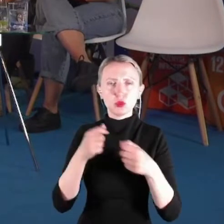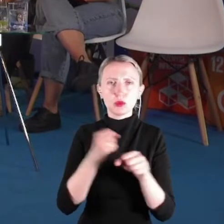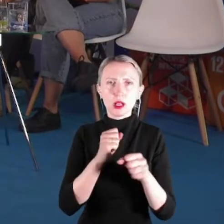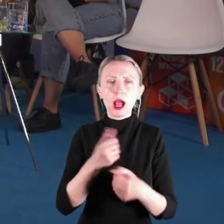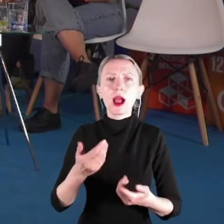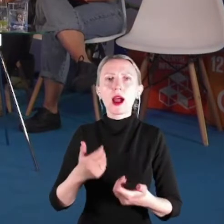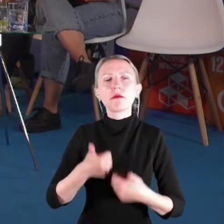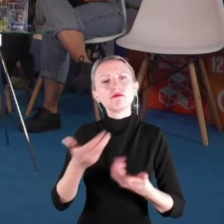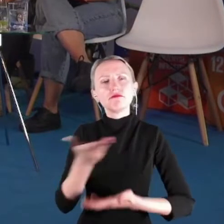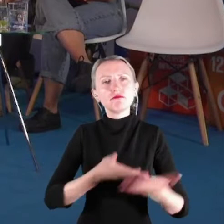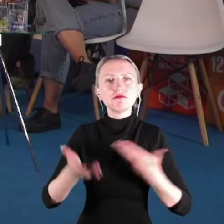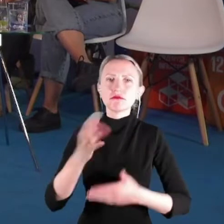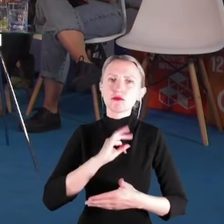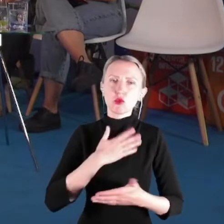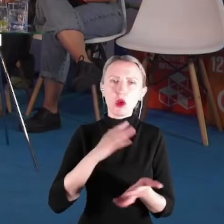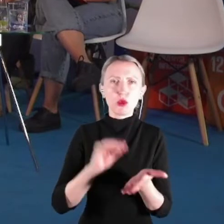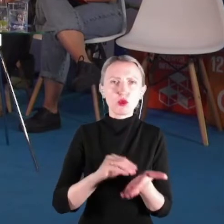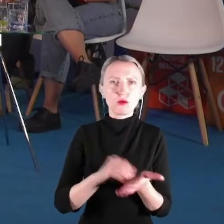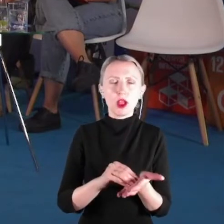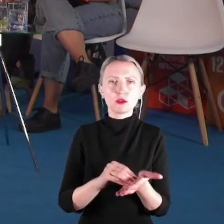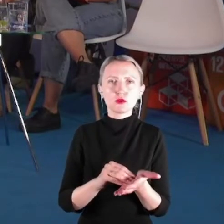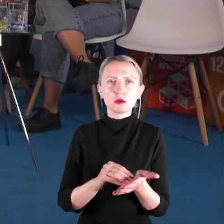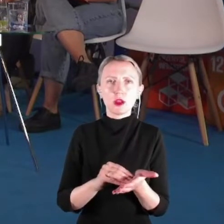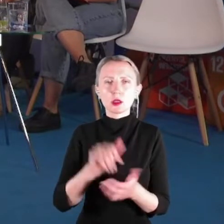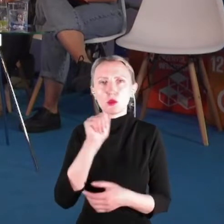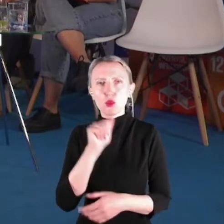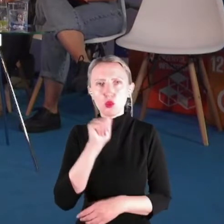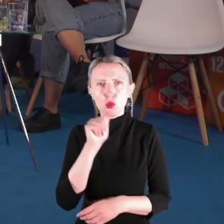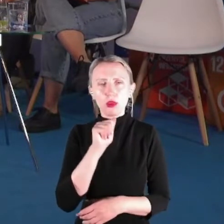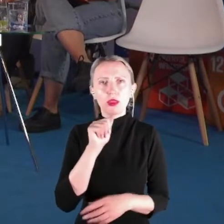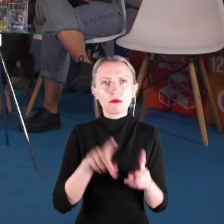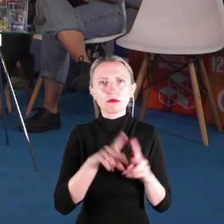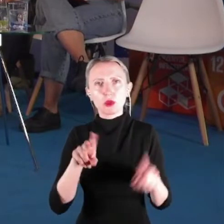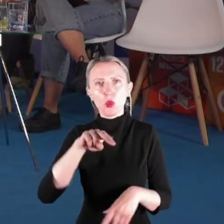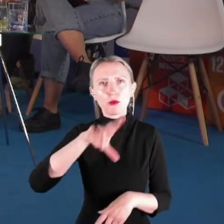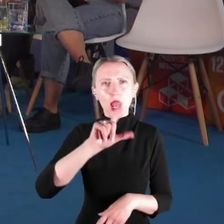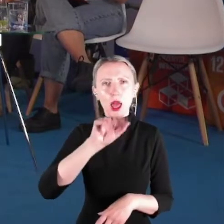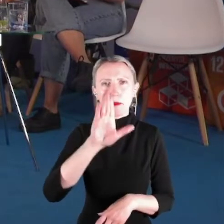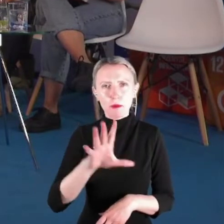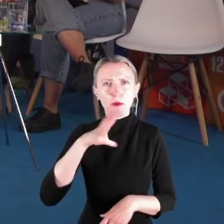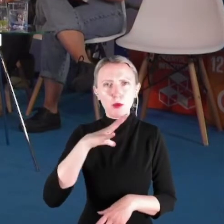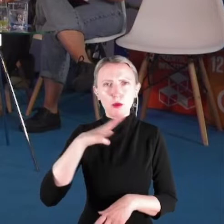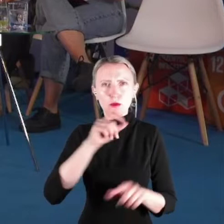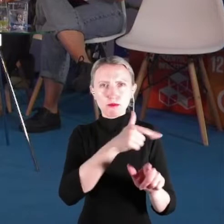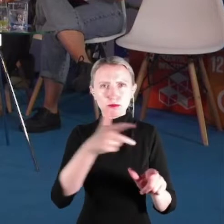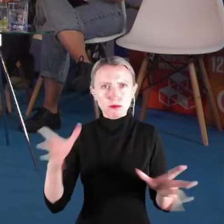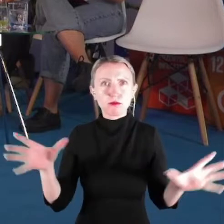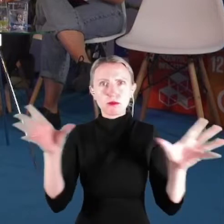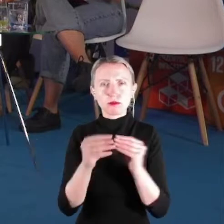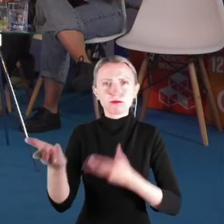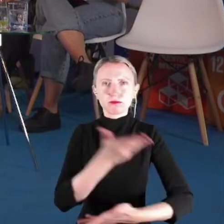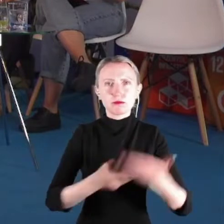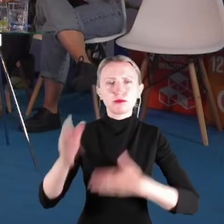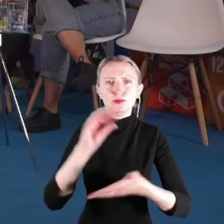pilot urban labs implemented in Poland. So I think it's a really great opportunity that we actually can